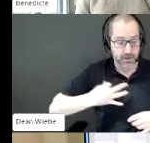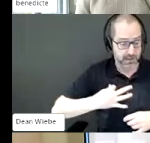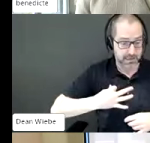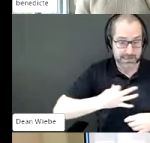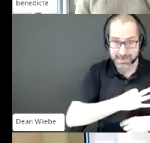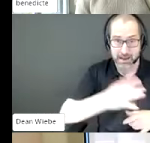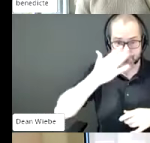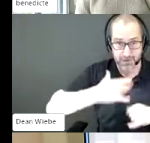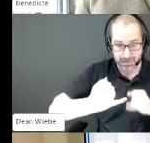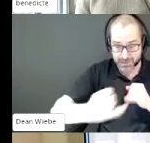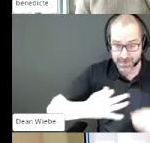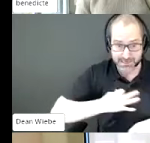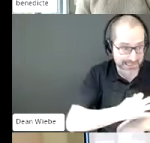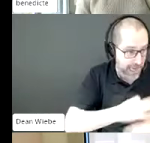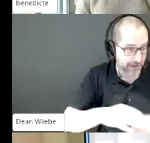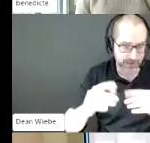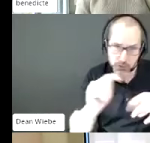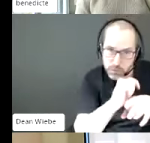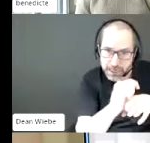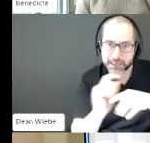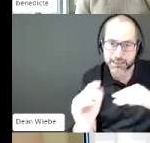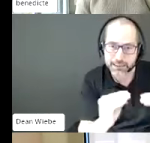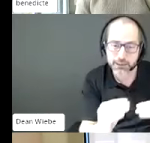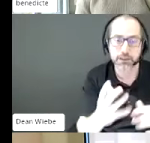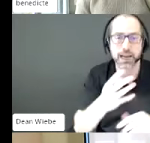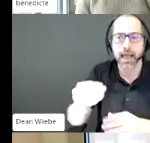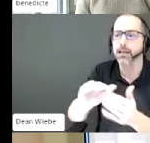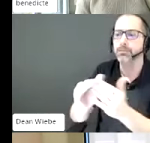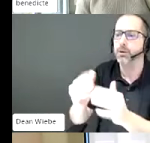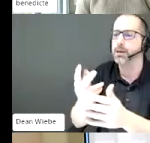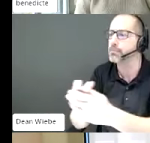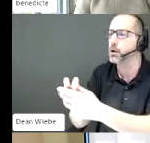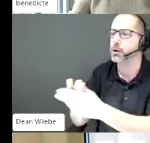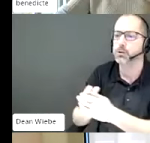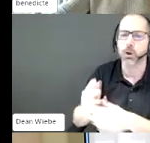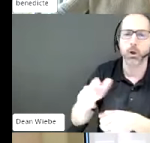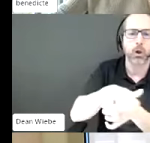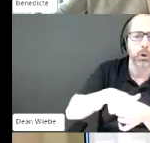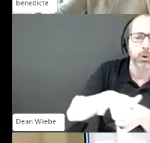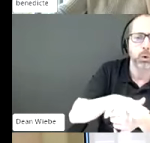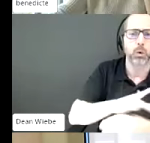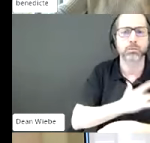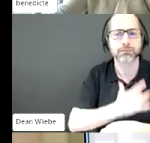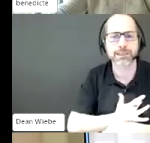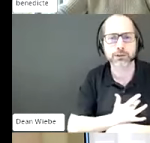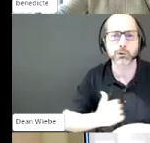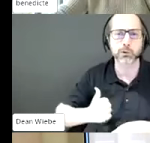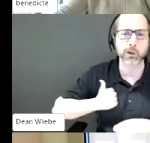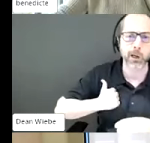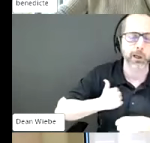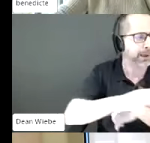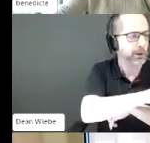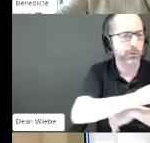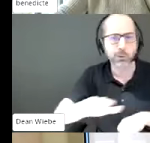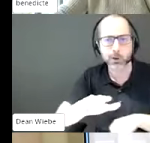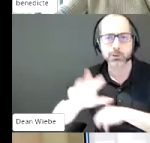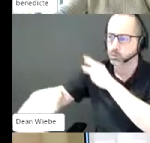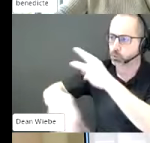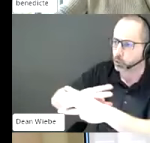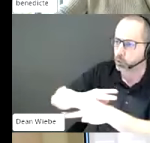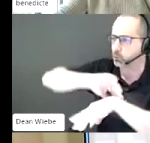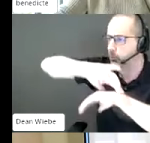with our community partners, not only locally, provincially, nationally, and internationally, to look at solutions to